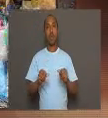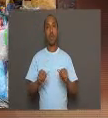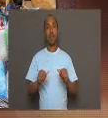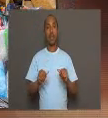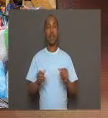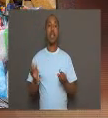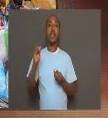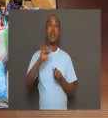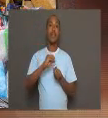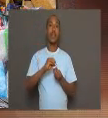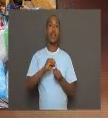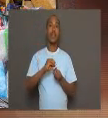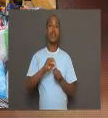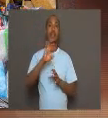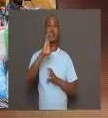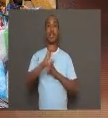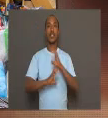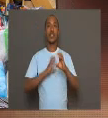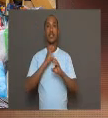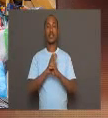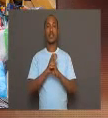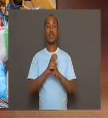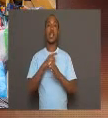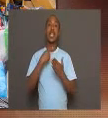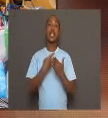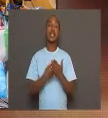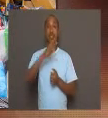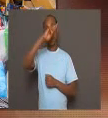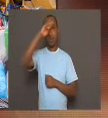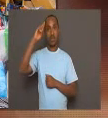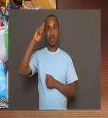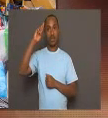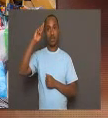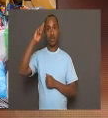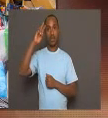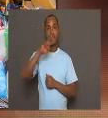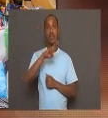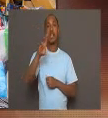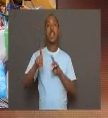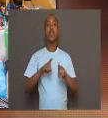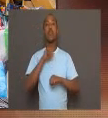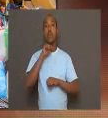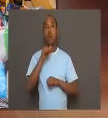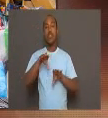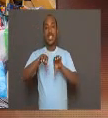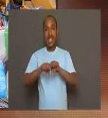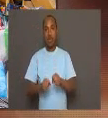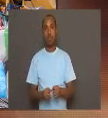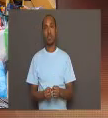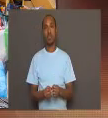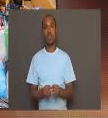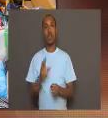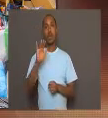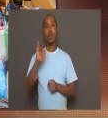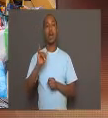or even centuries. This is because they do not decompose